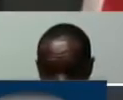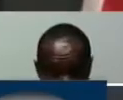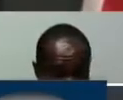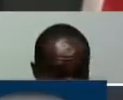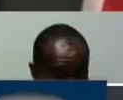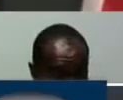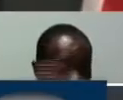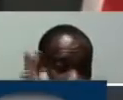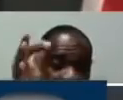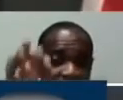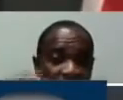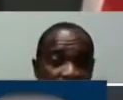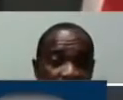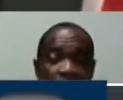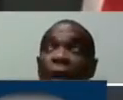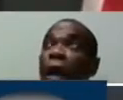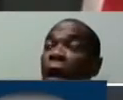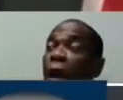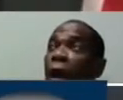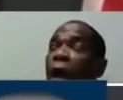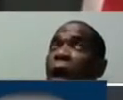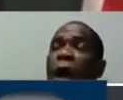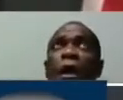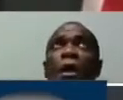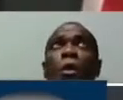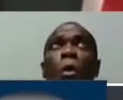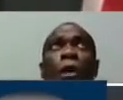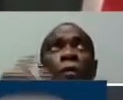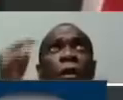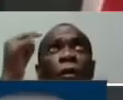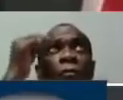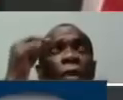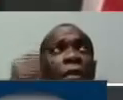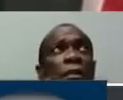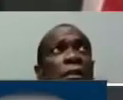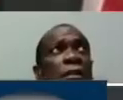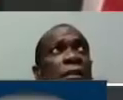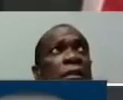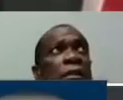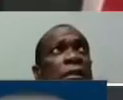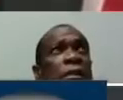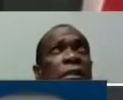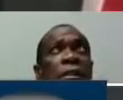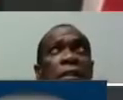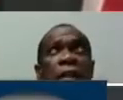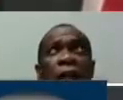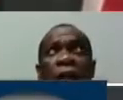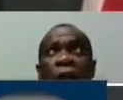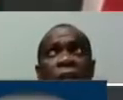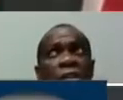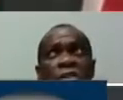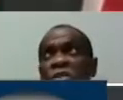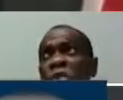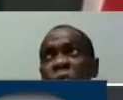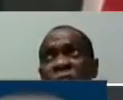government, the state enterprises as well. And let me show you where we are at the moment, because I spent the last week